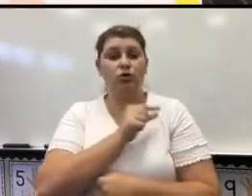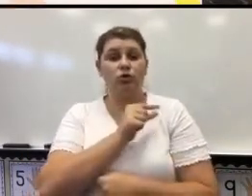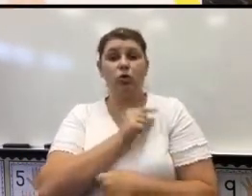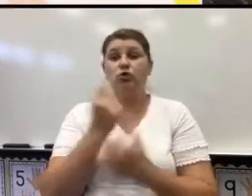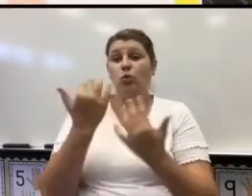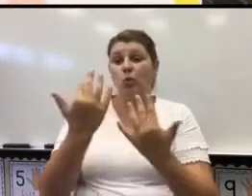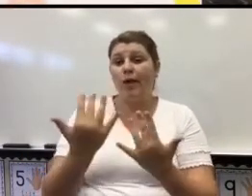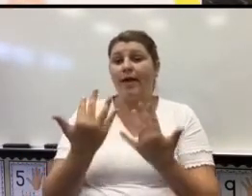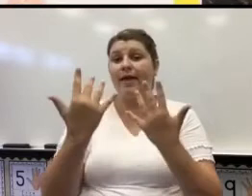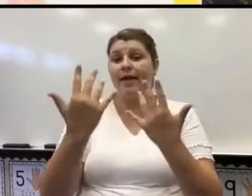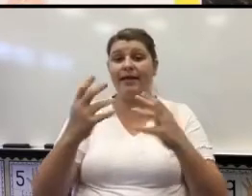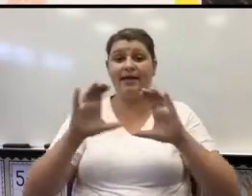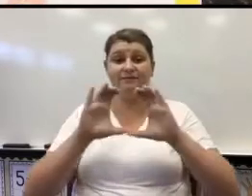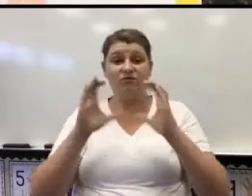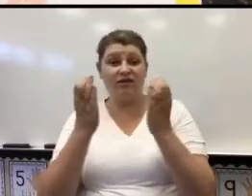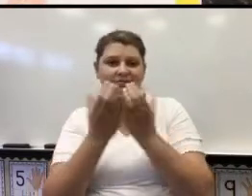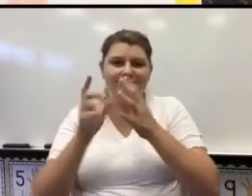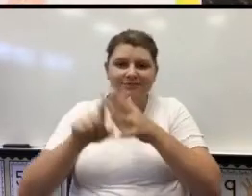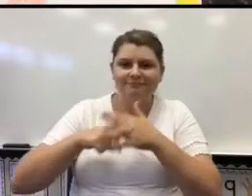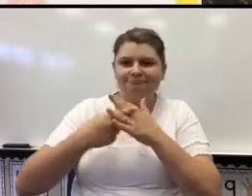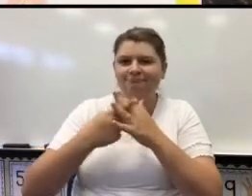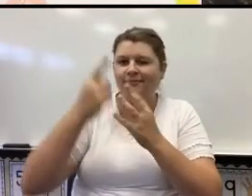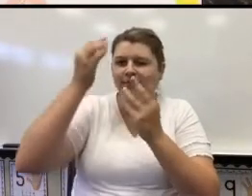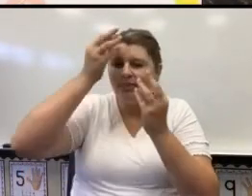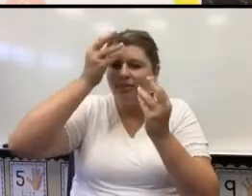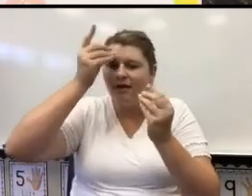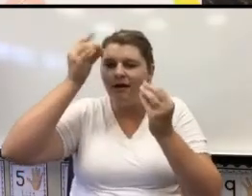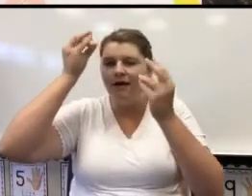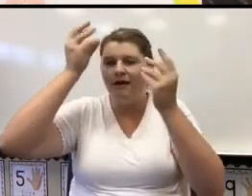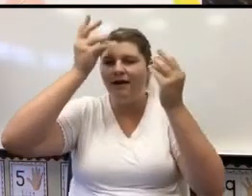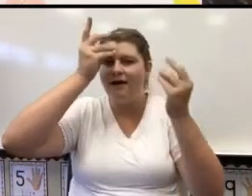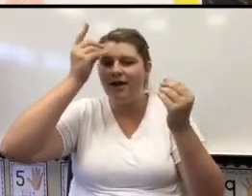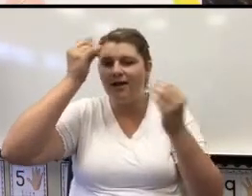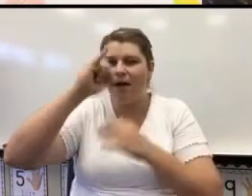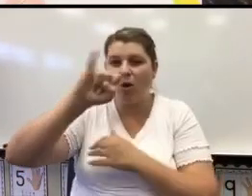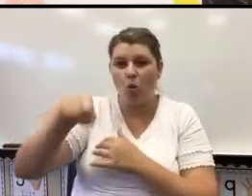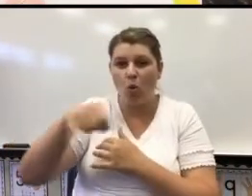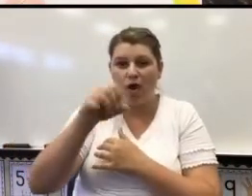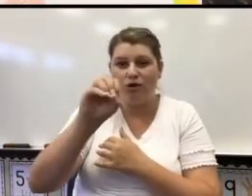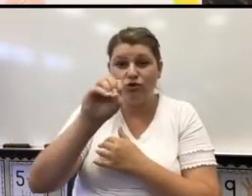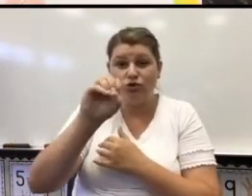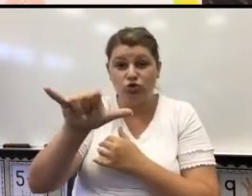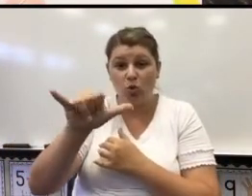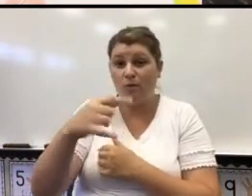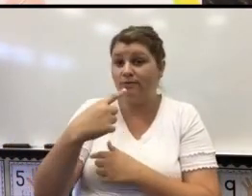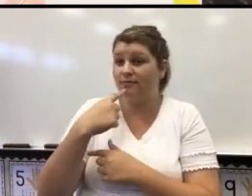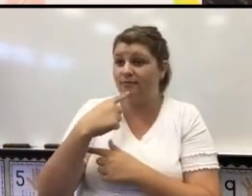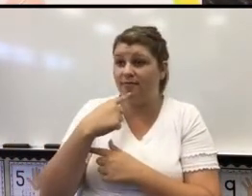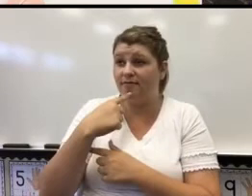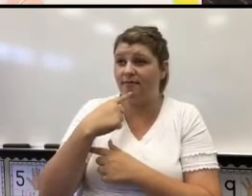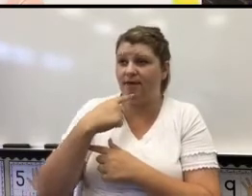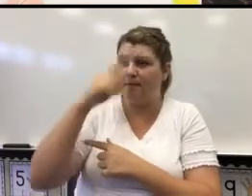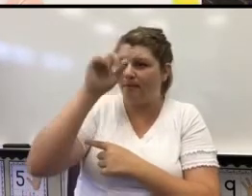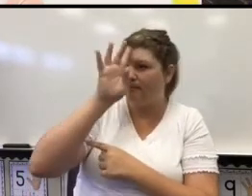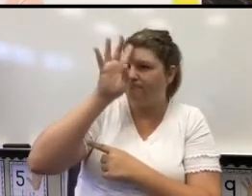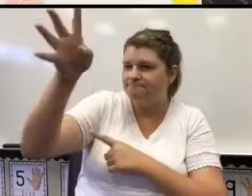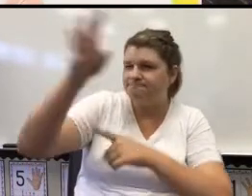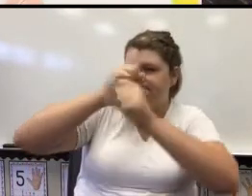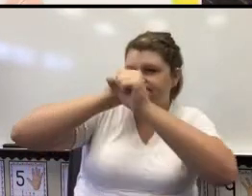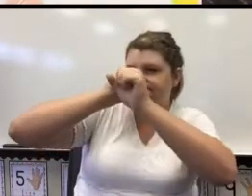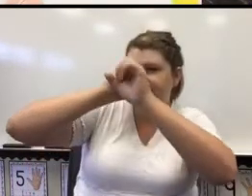make it happen. As George waited for class to begin, he thought about what Joy had said